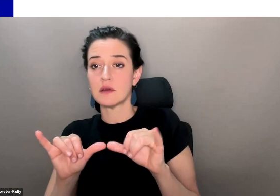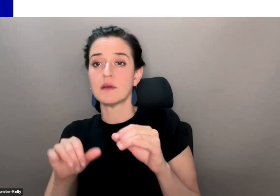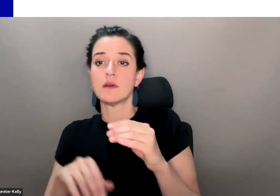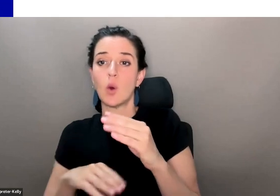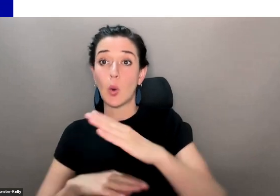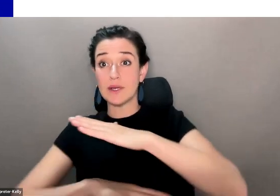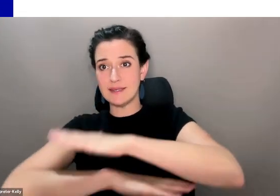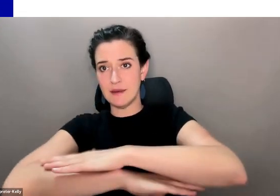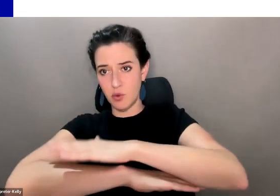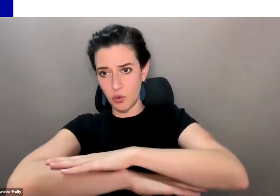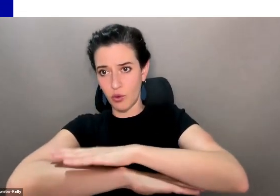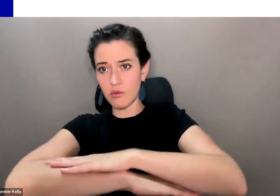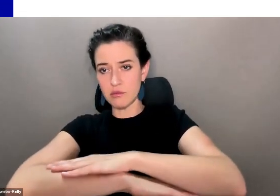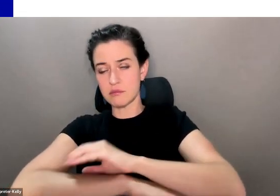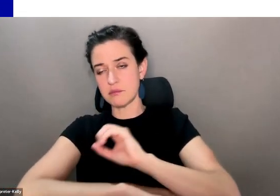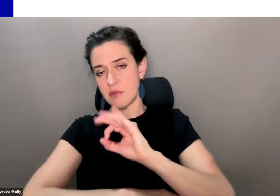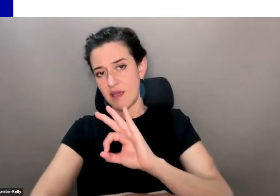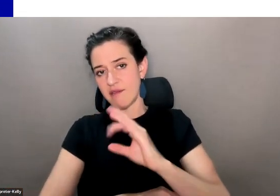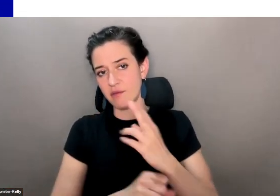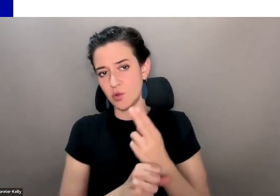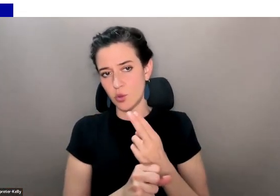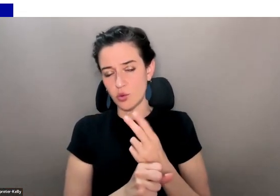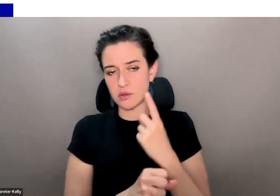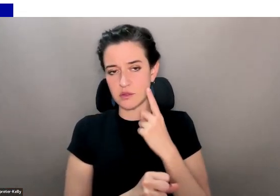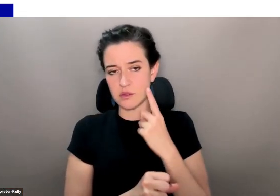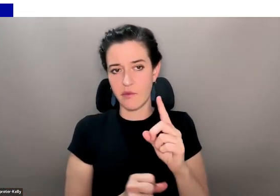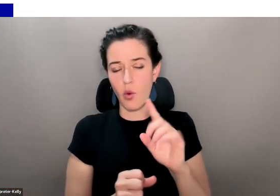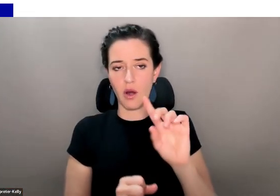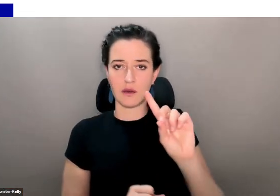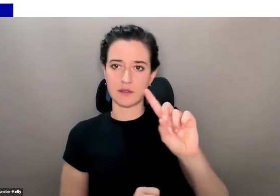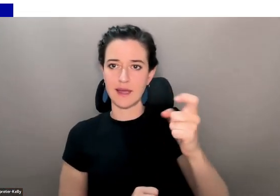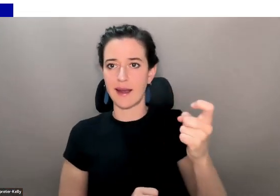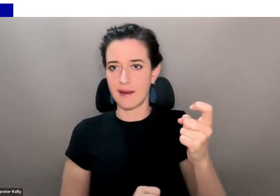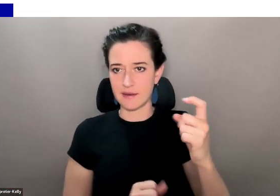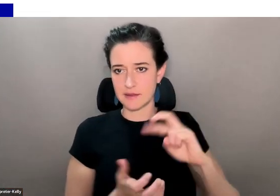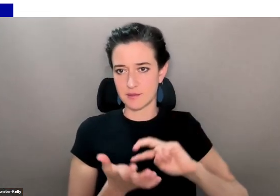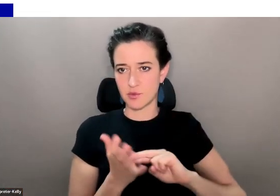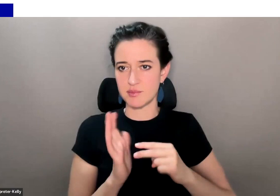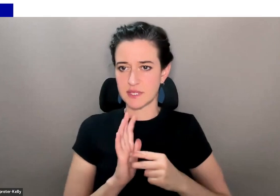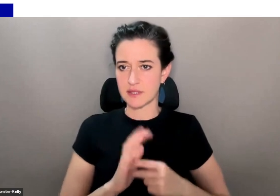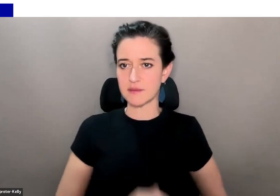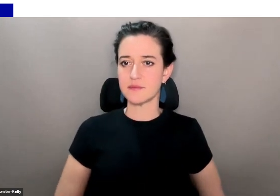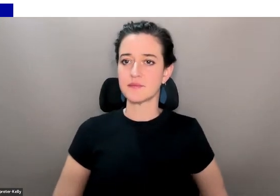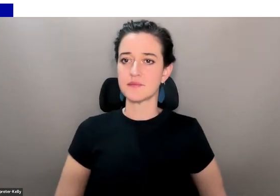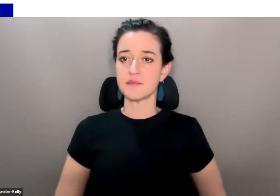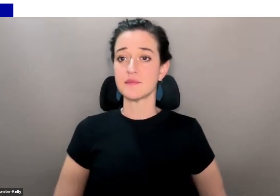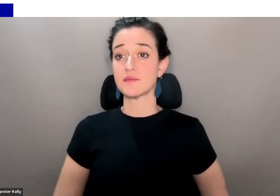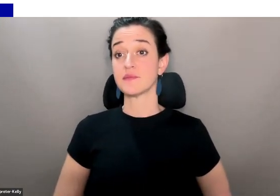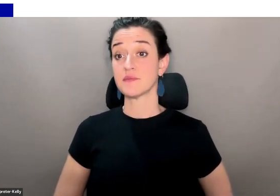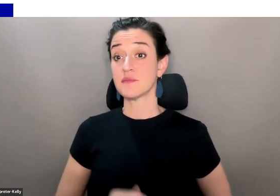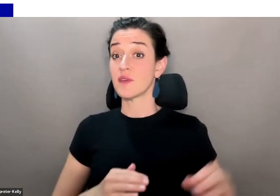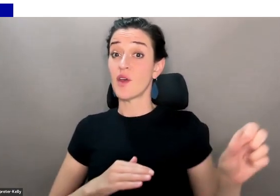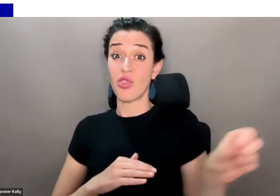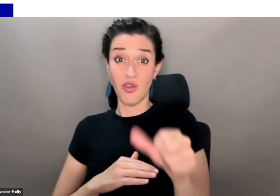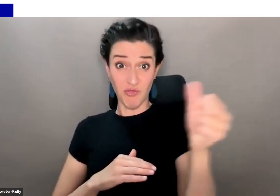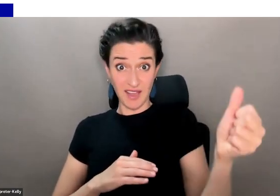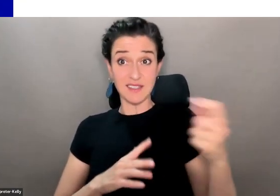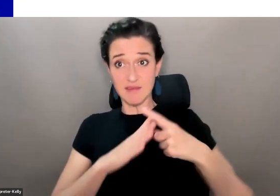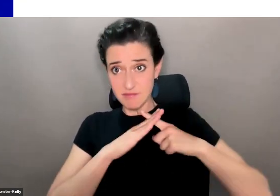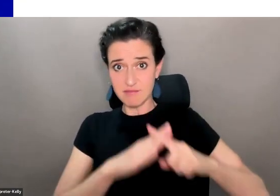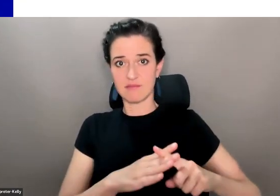use them for medical diagnostic purposes. But everything else goes into effect July 8,